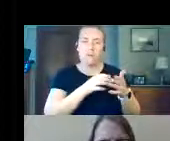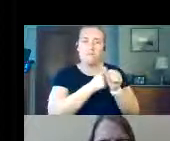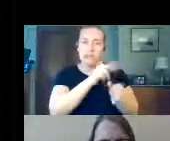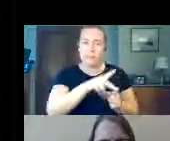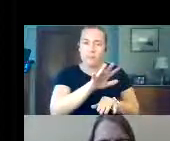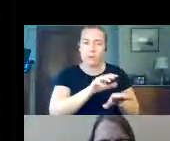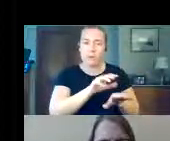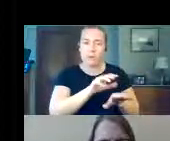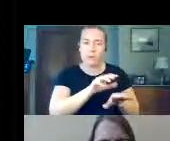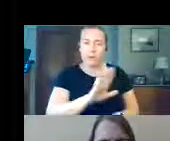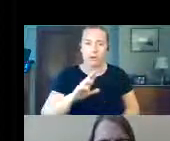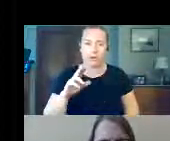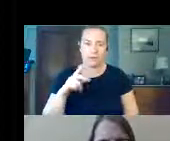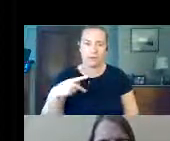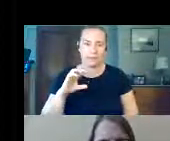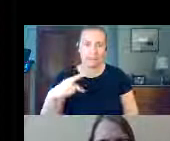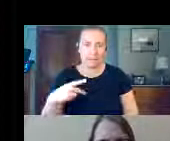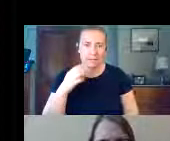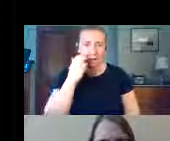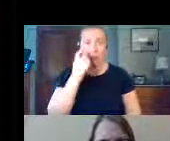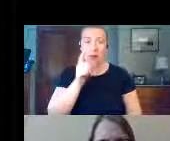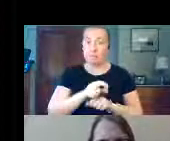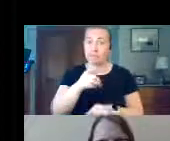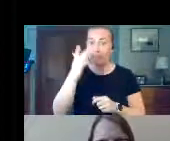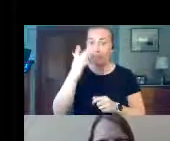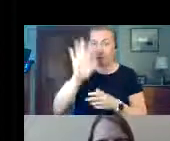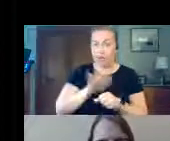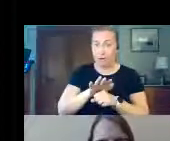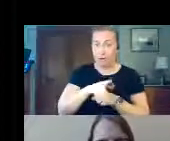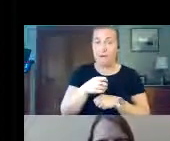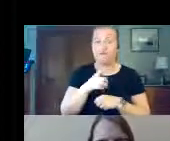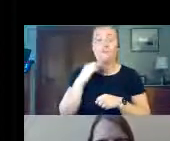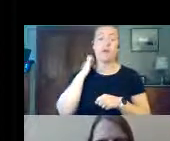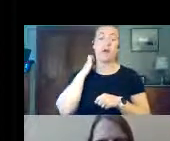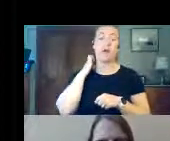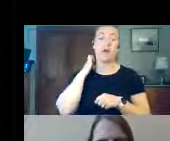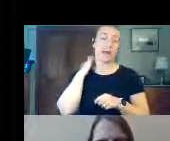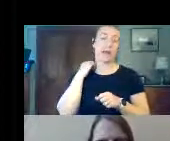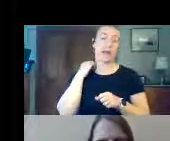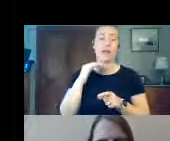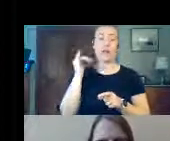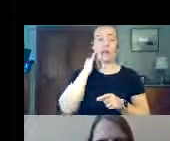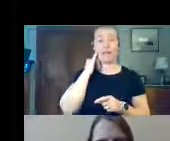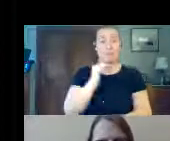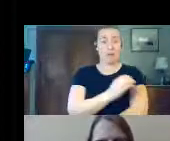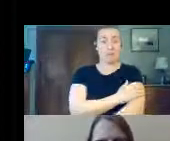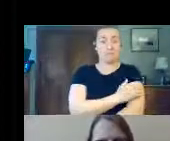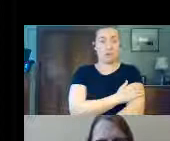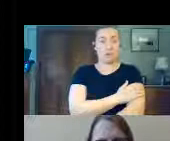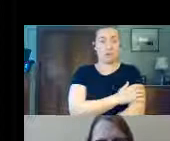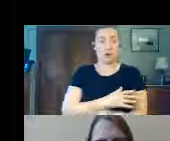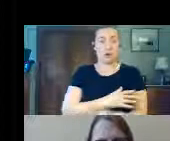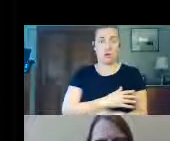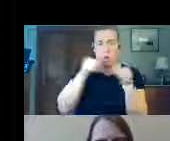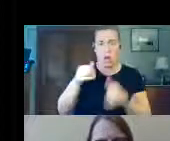And the smart set is actually smart enough, the way we designed it, to know if the blood pressure is so high that it requires